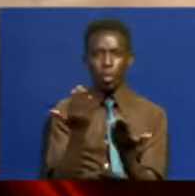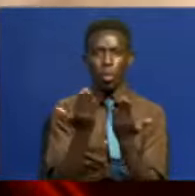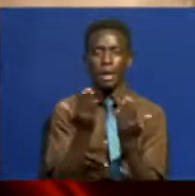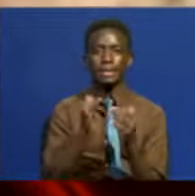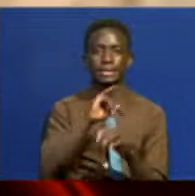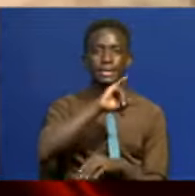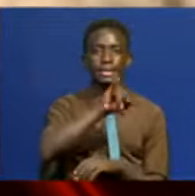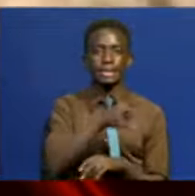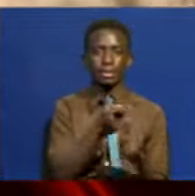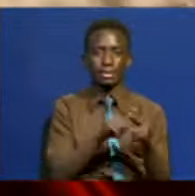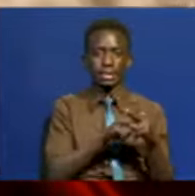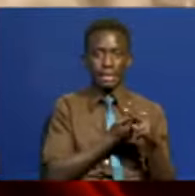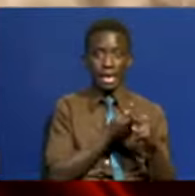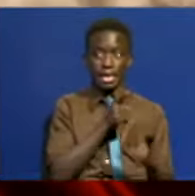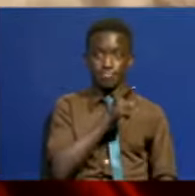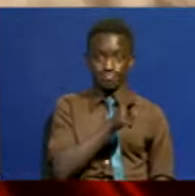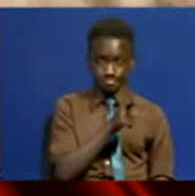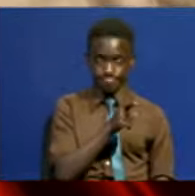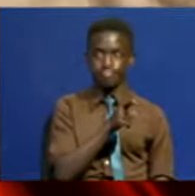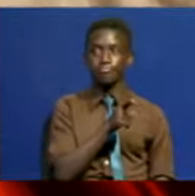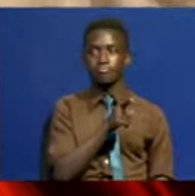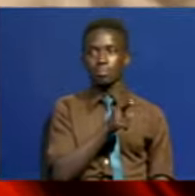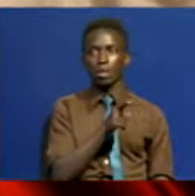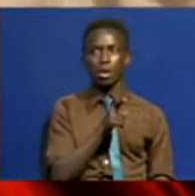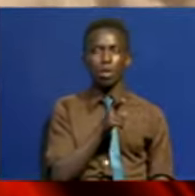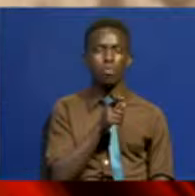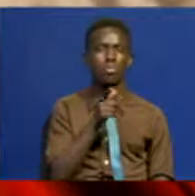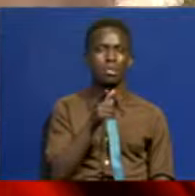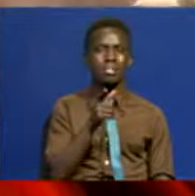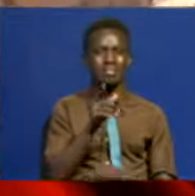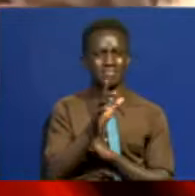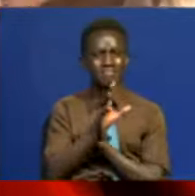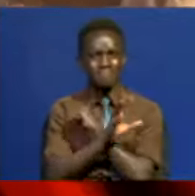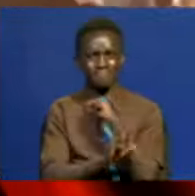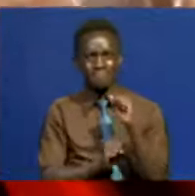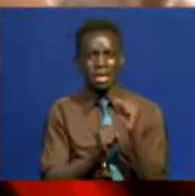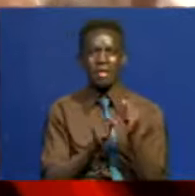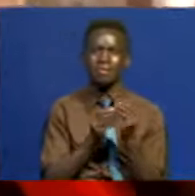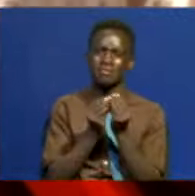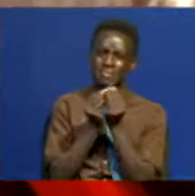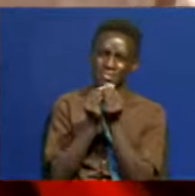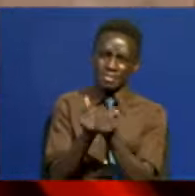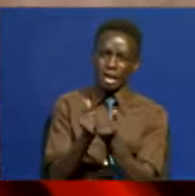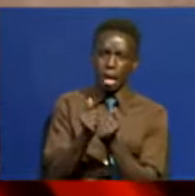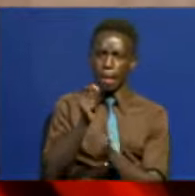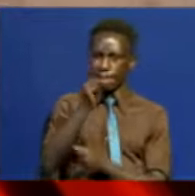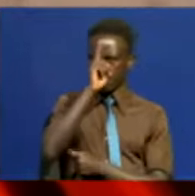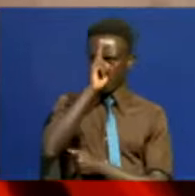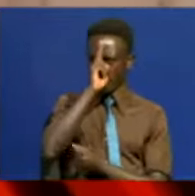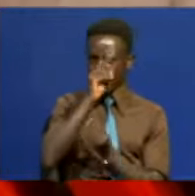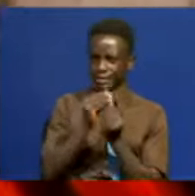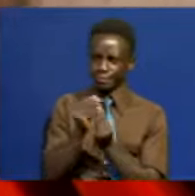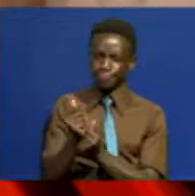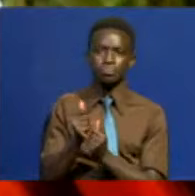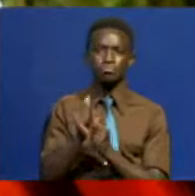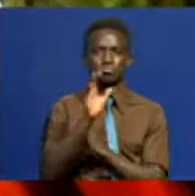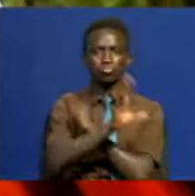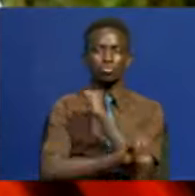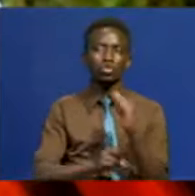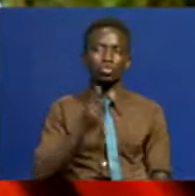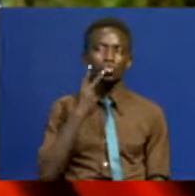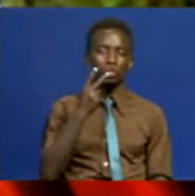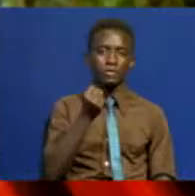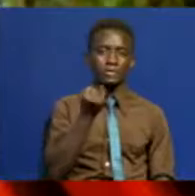after 60 heavily armed bandits stormed the ranch, overpowered the ranch rangers and drove off with over 256 livestock. Kwa